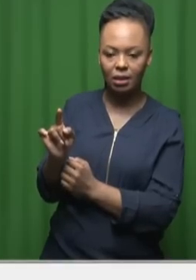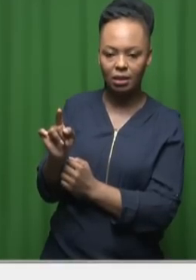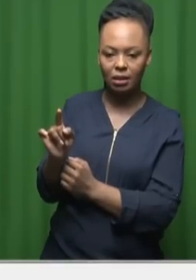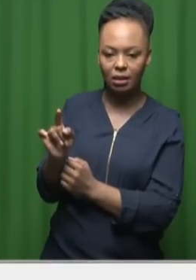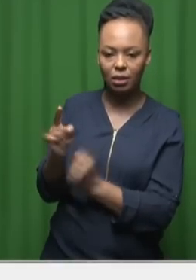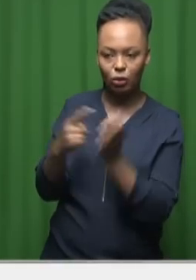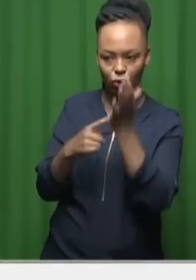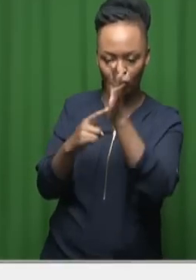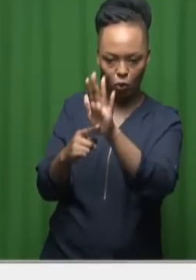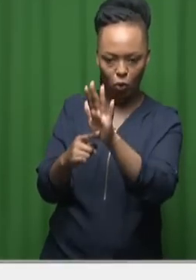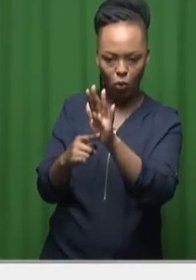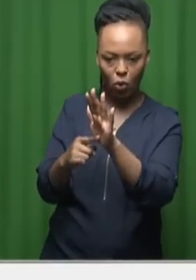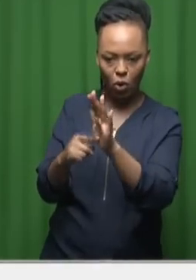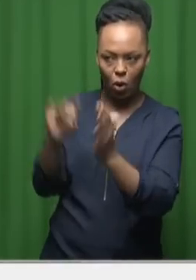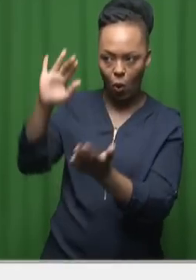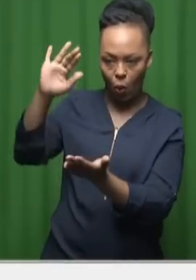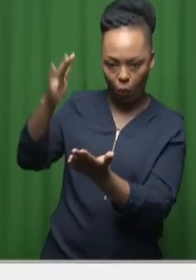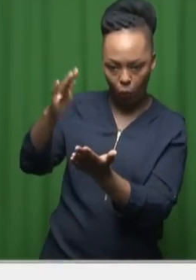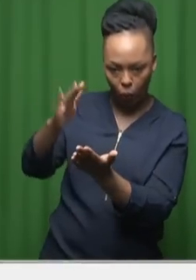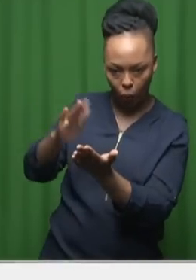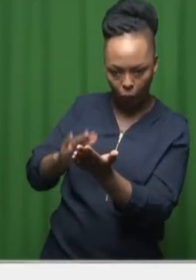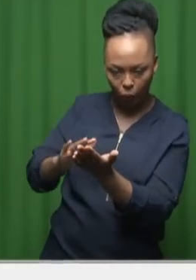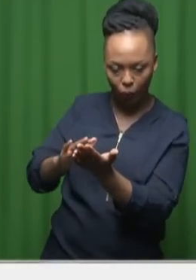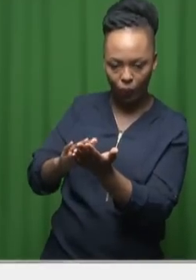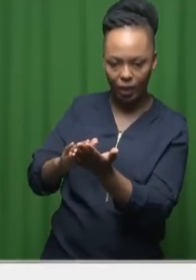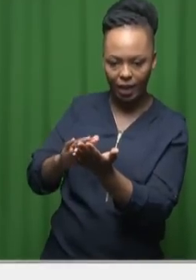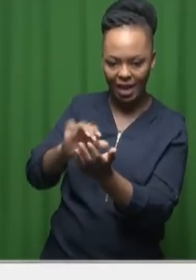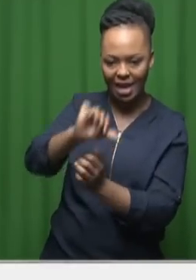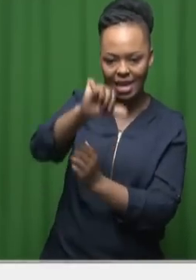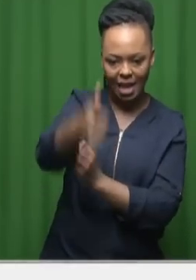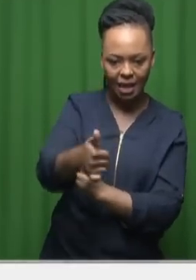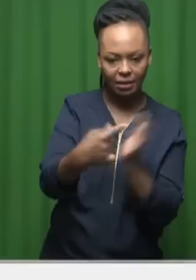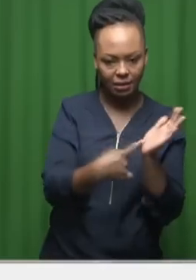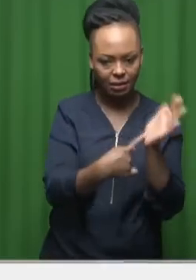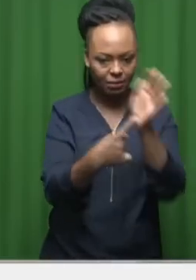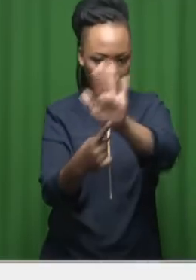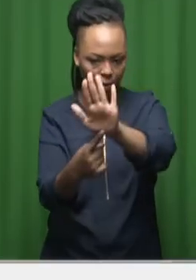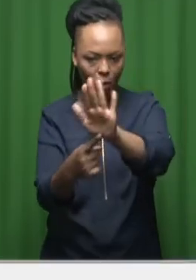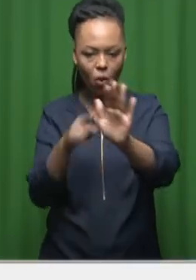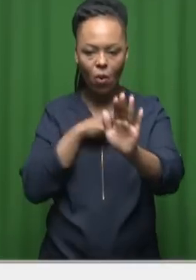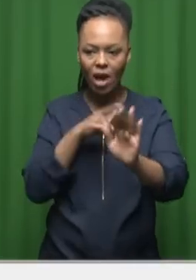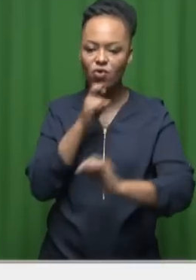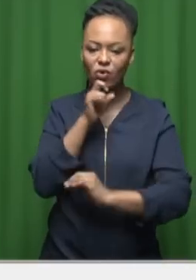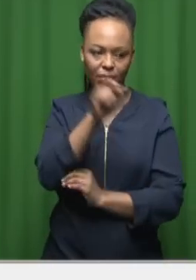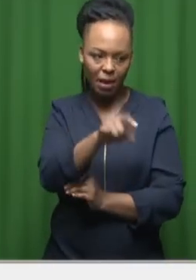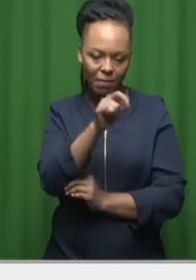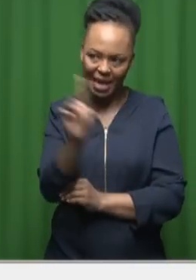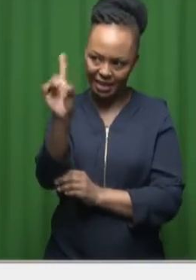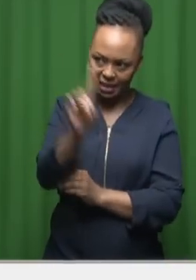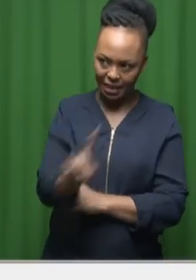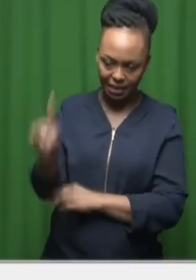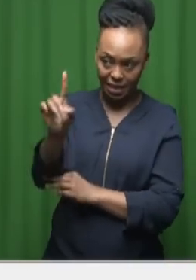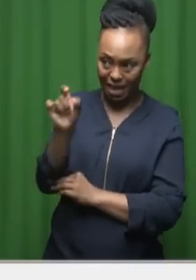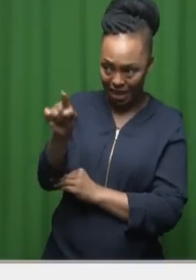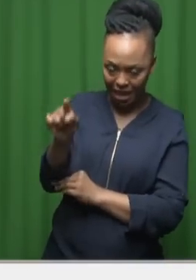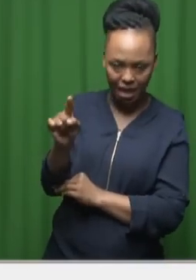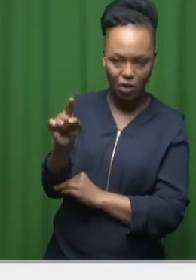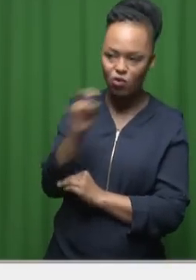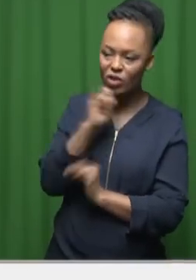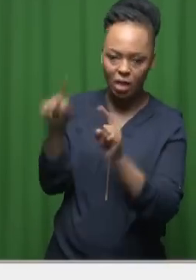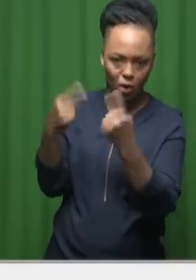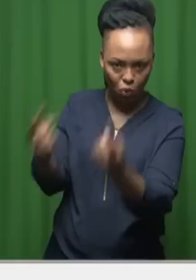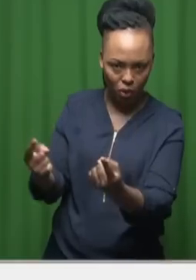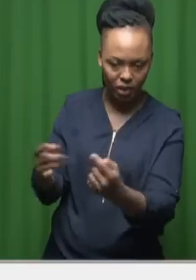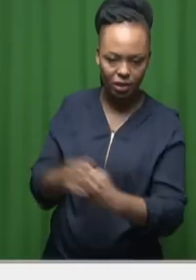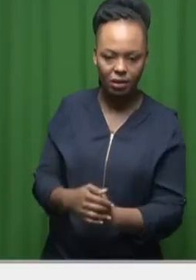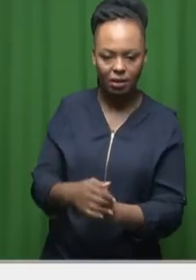Let's see if that happens. Yeah. Okay, so we can go to the next slide because we actually can't use that much diesel. So let's see the